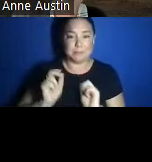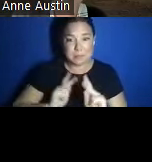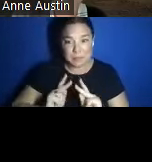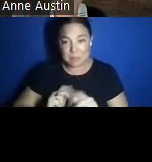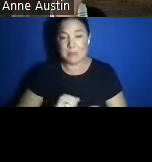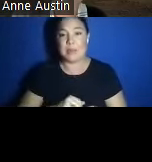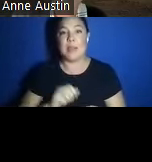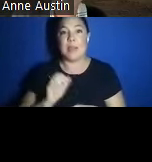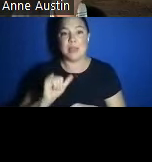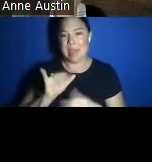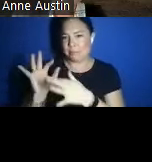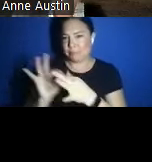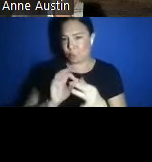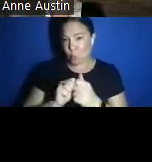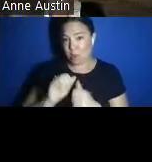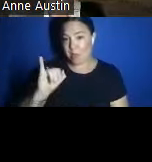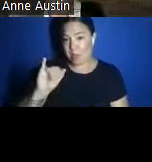with the ibex.